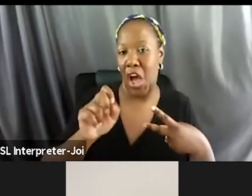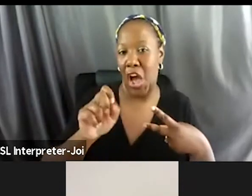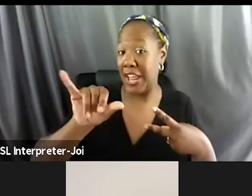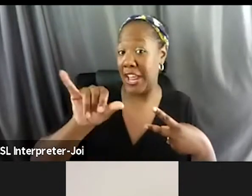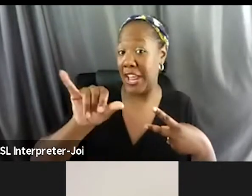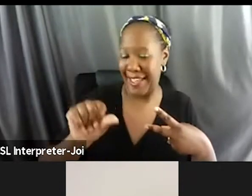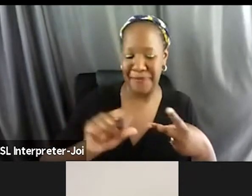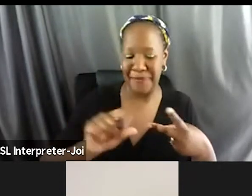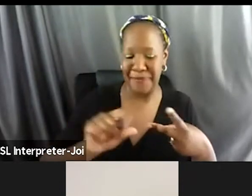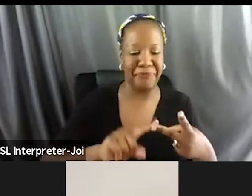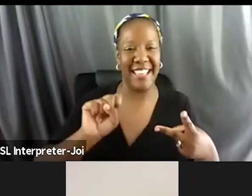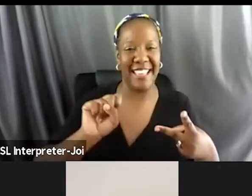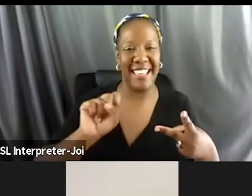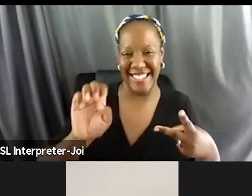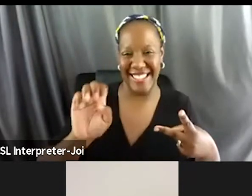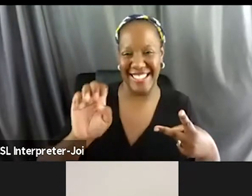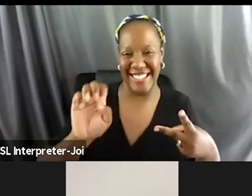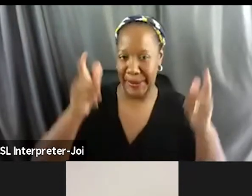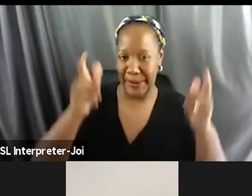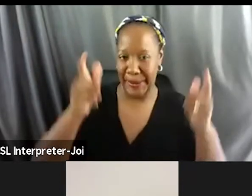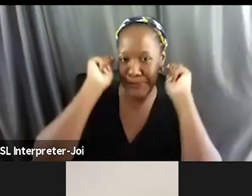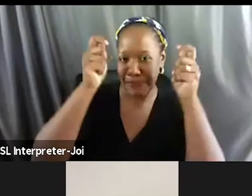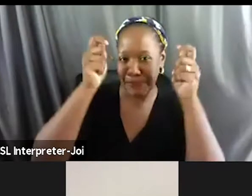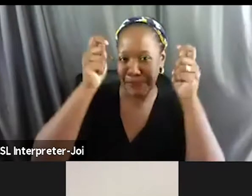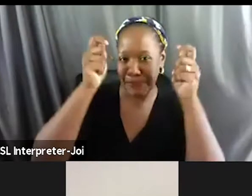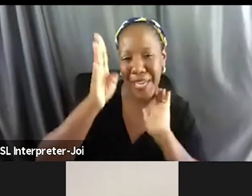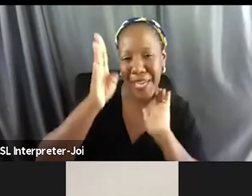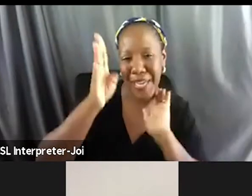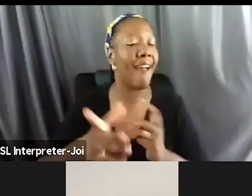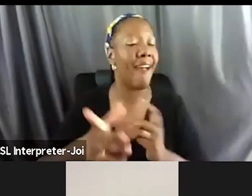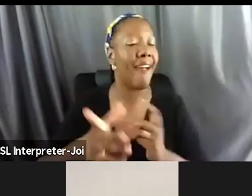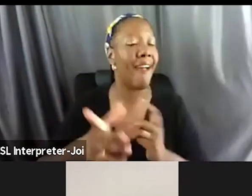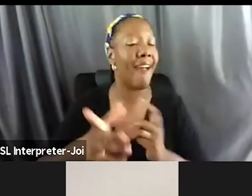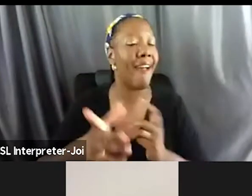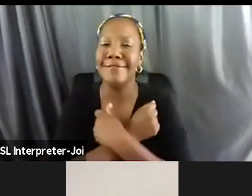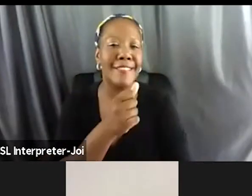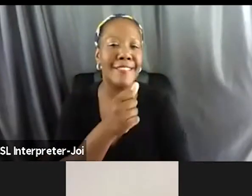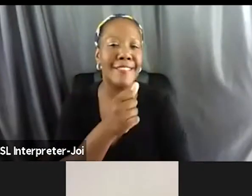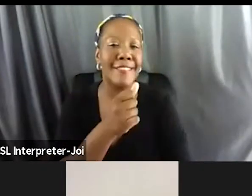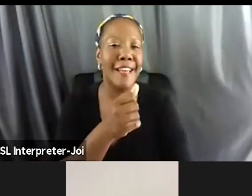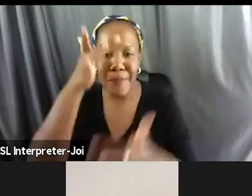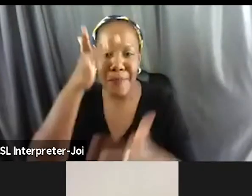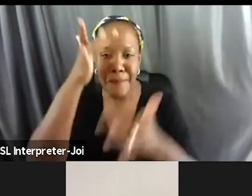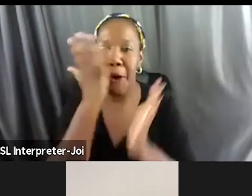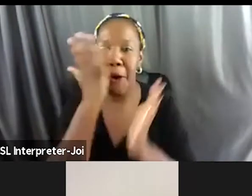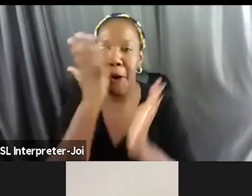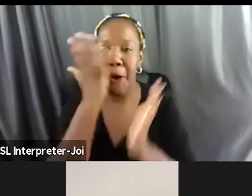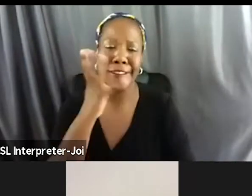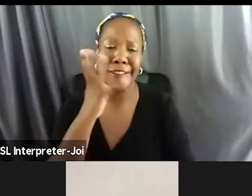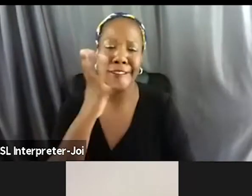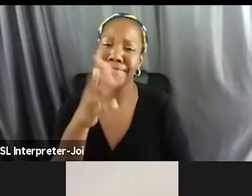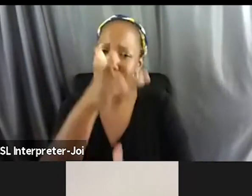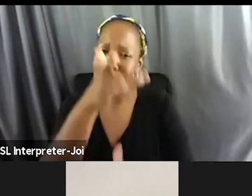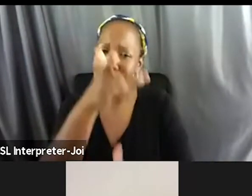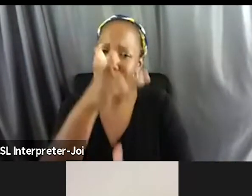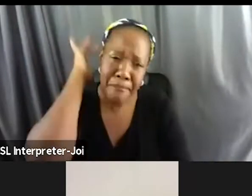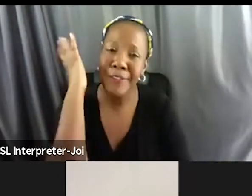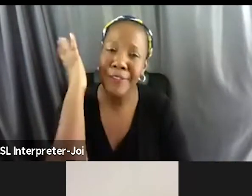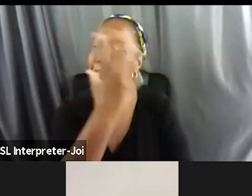but I love the bald look. Bald is beautiful. Mm-hmm. Love it. I love it.